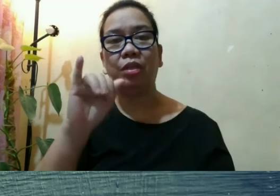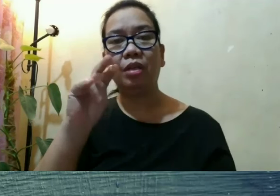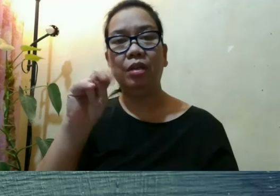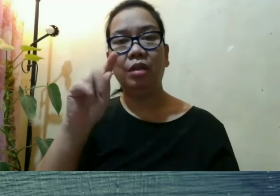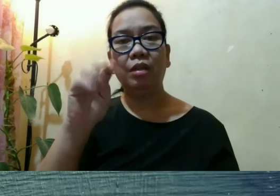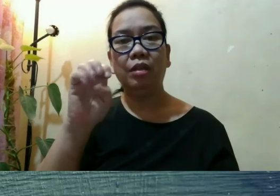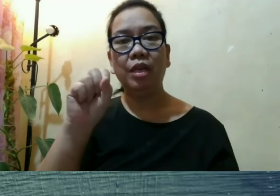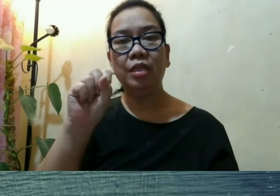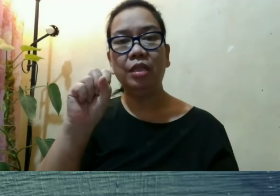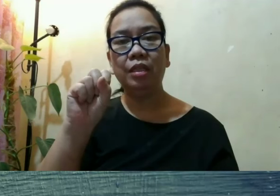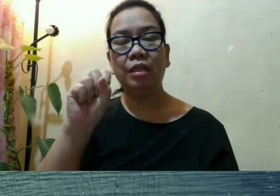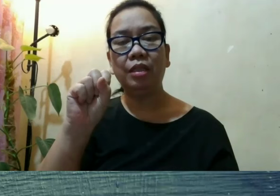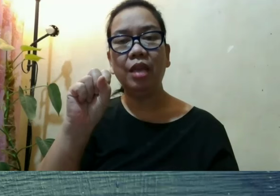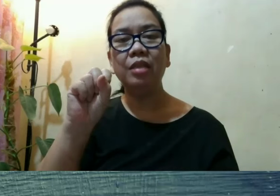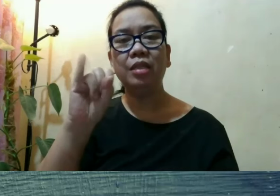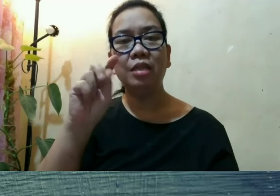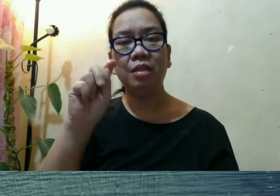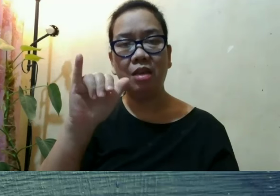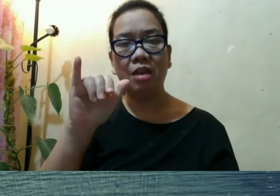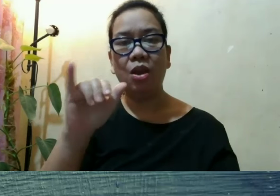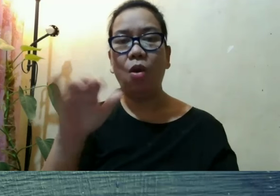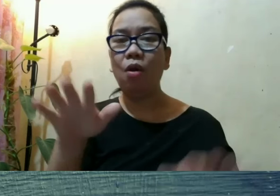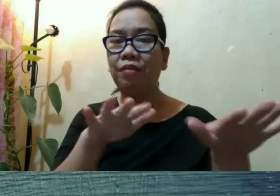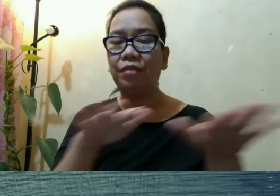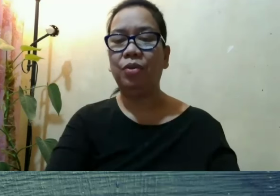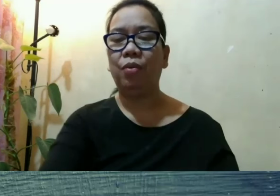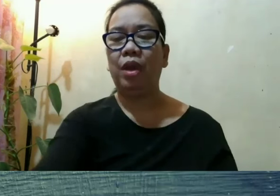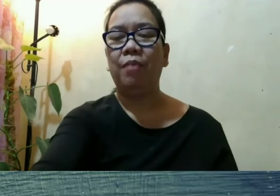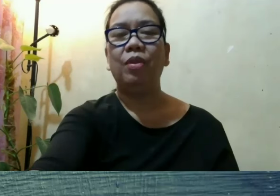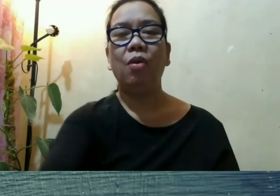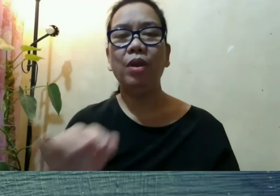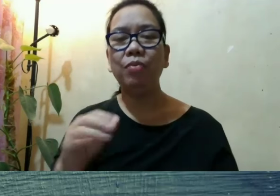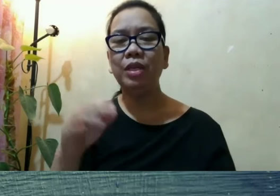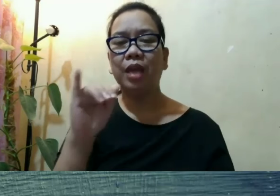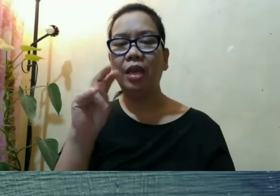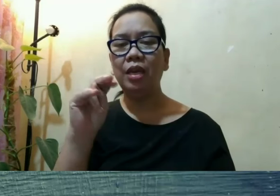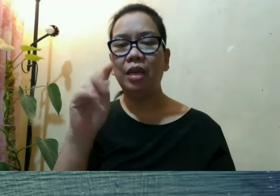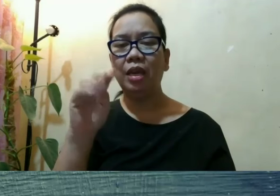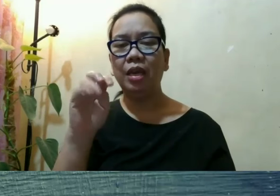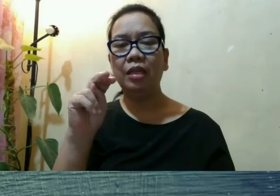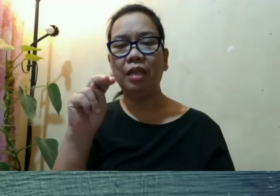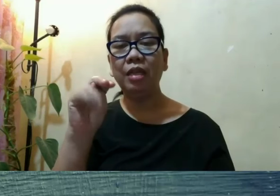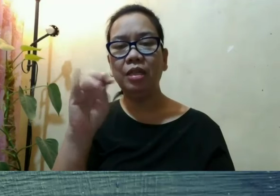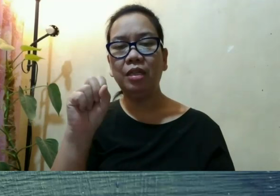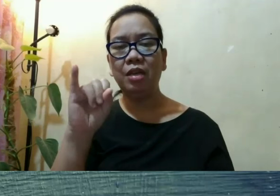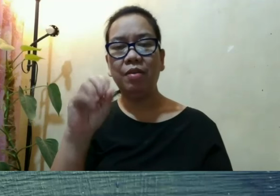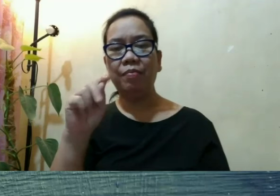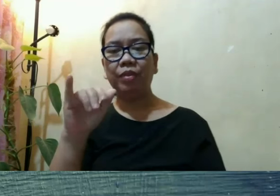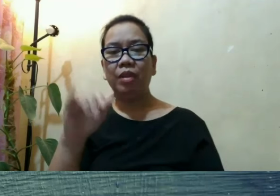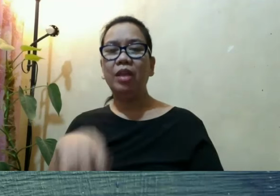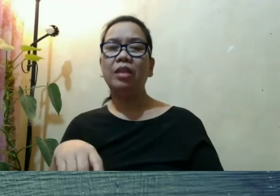measures the intensity of the earthquake. When we say